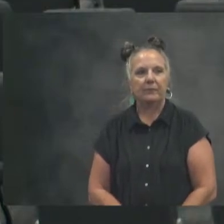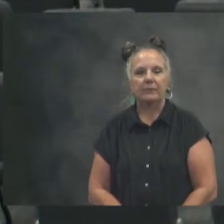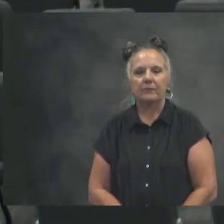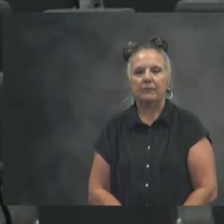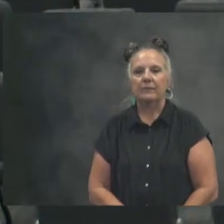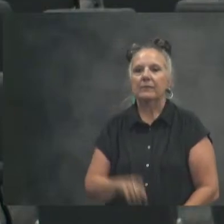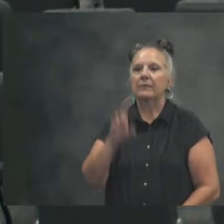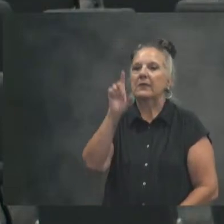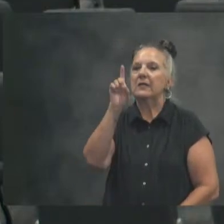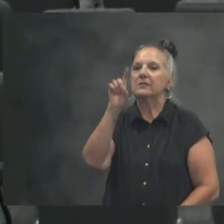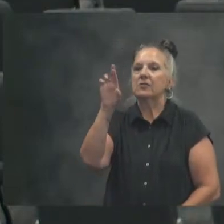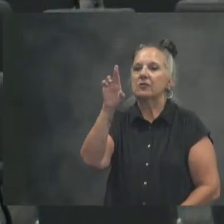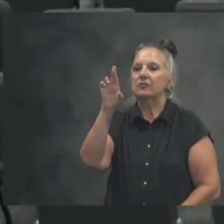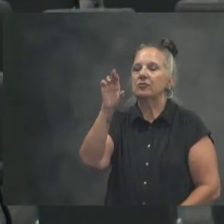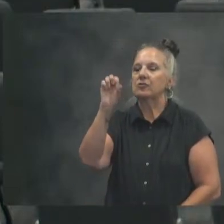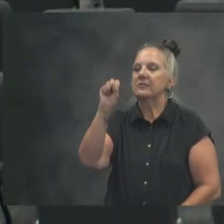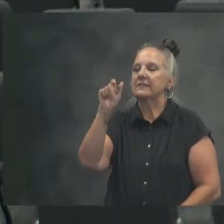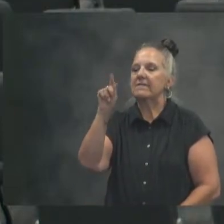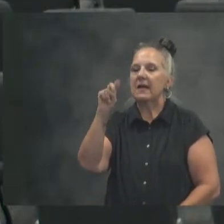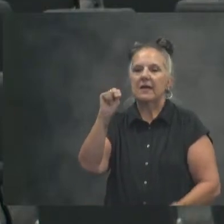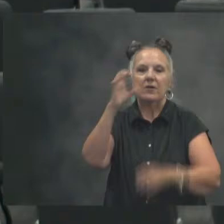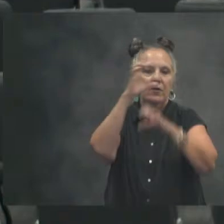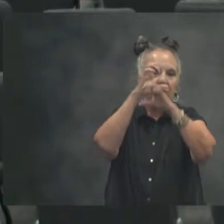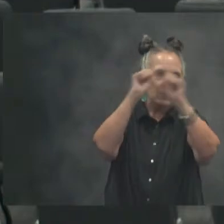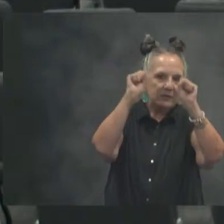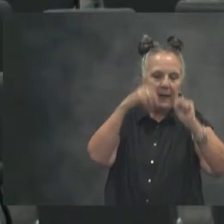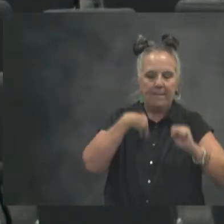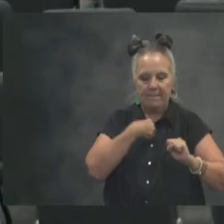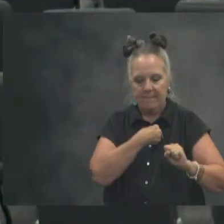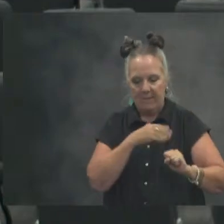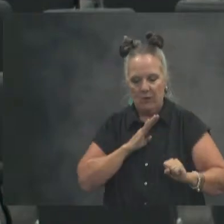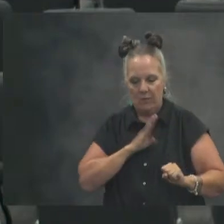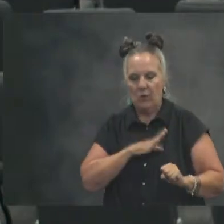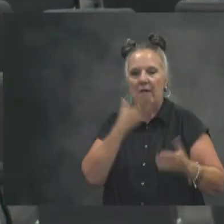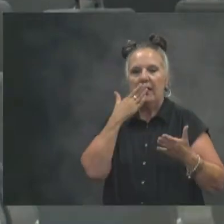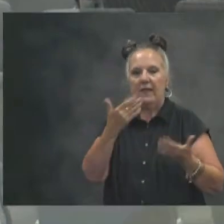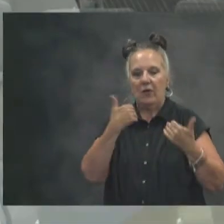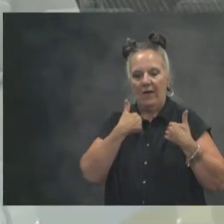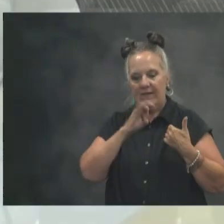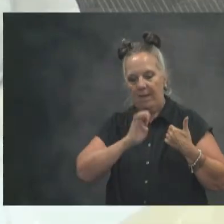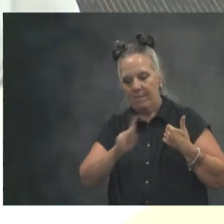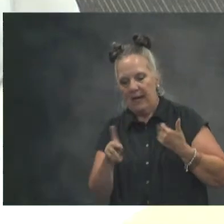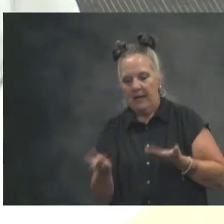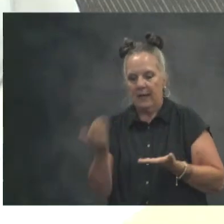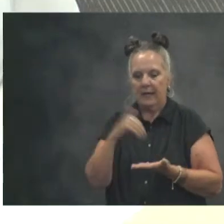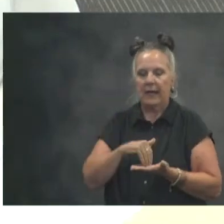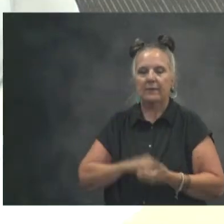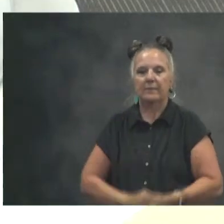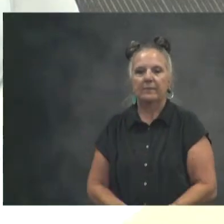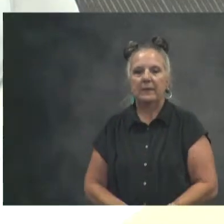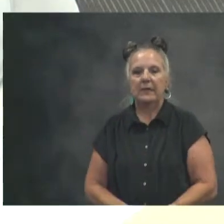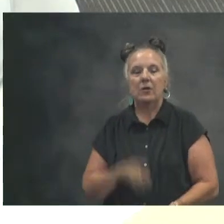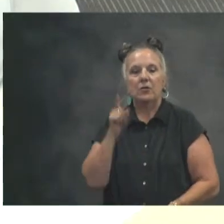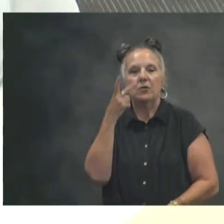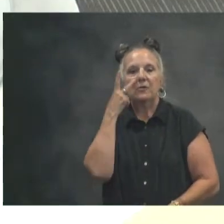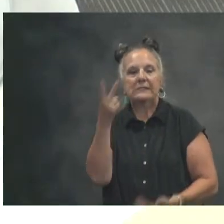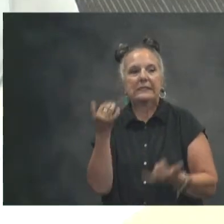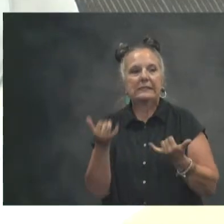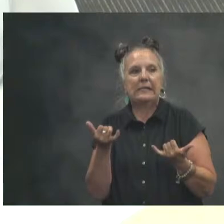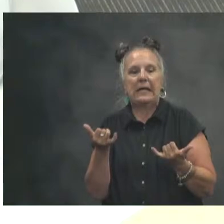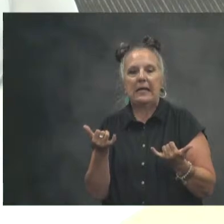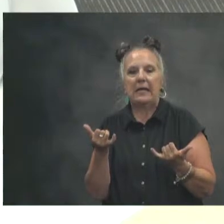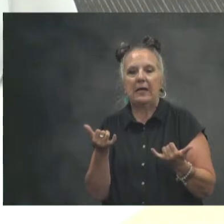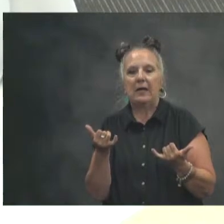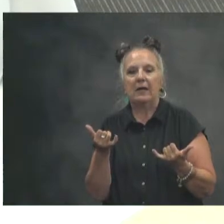Dr. Savine, President Williams, and members of the board, thanks for having us back again. What you'll see today is